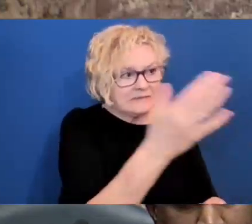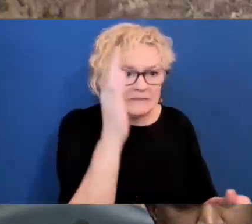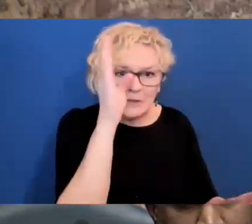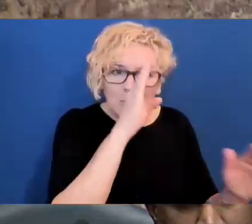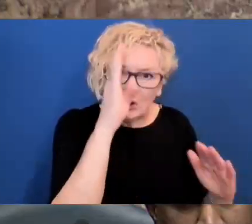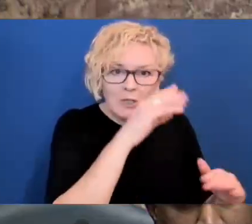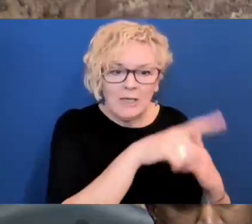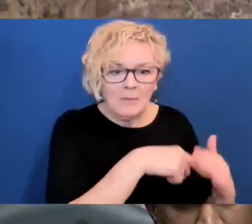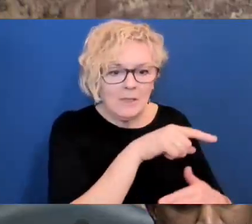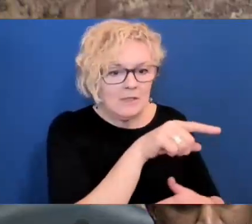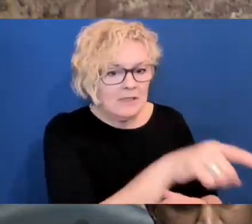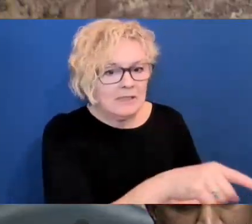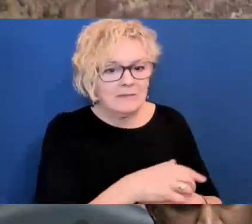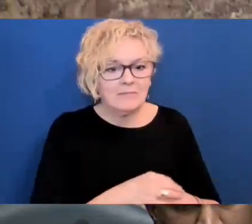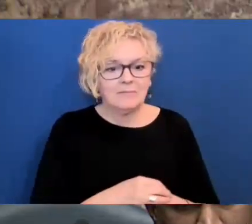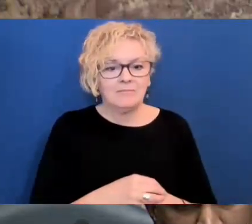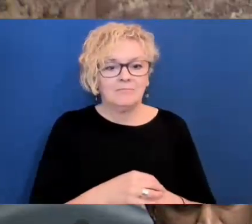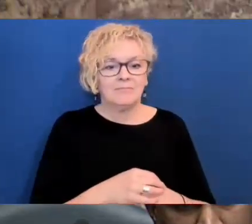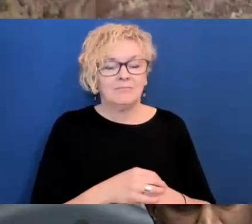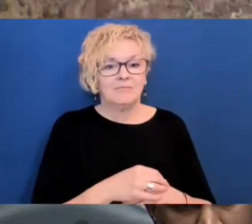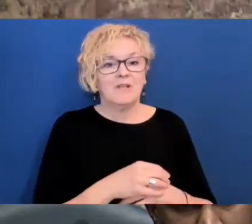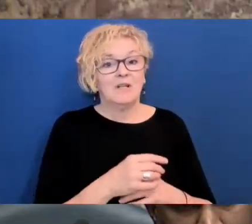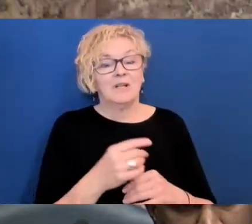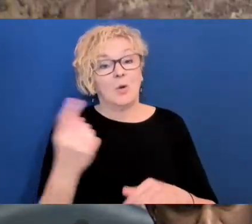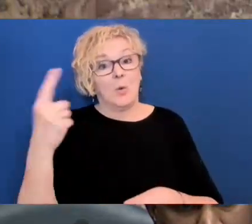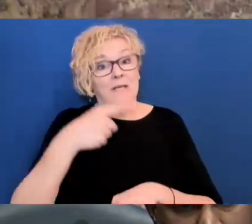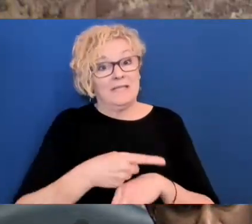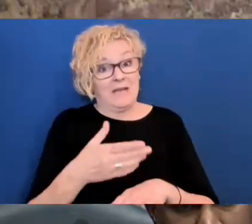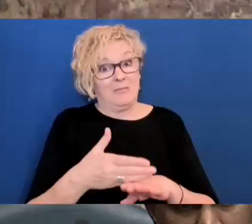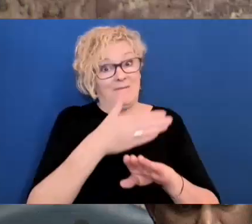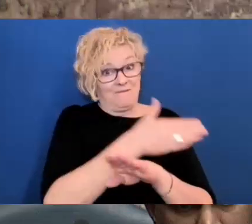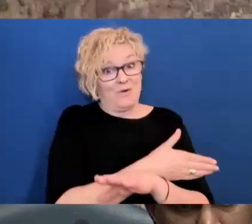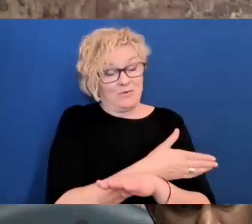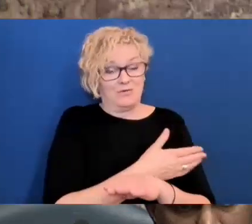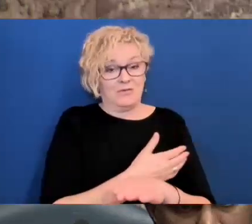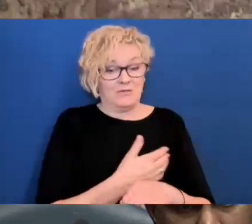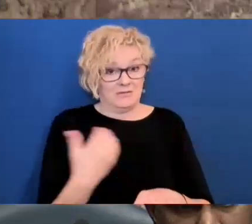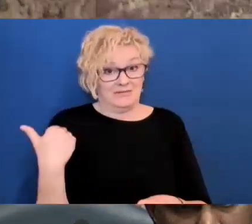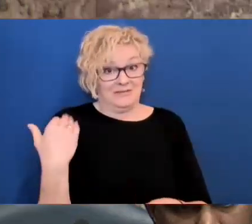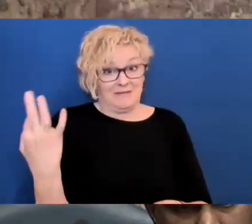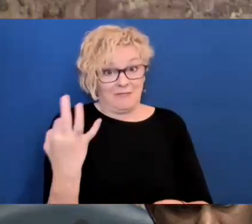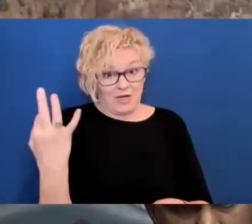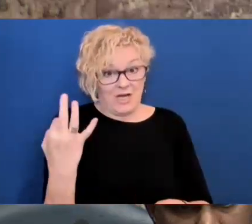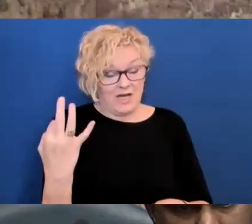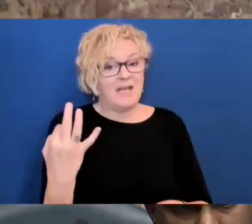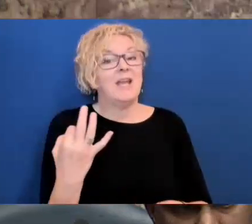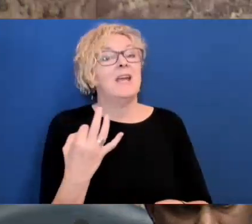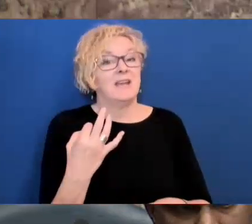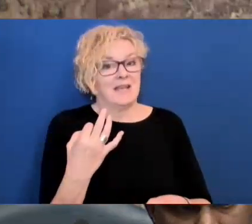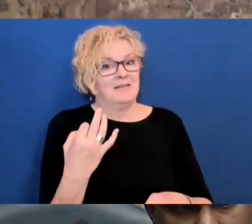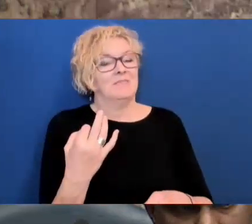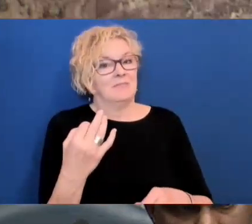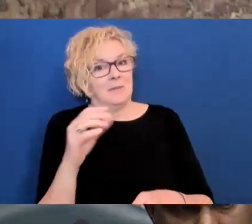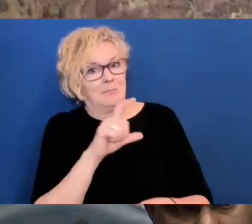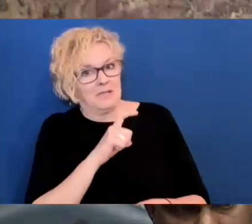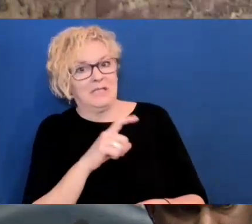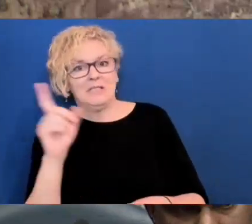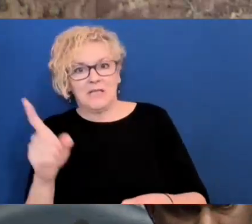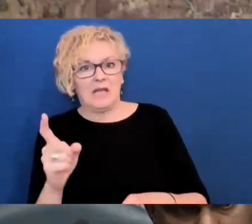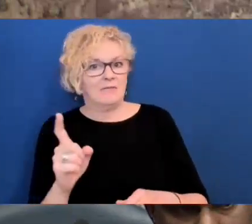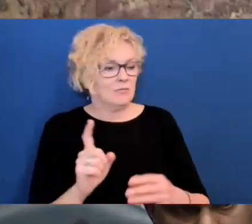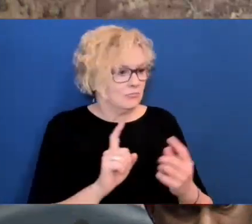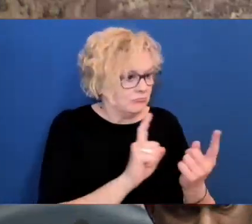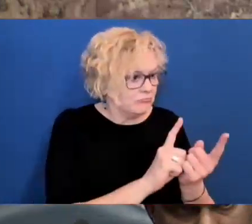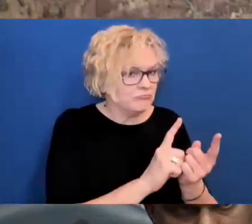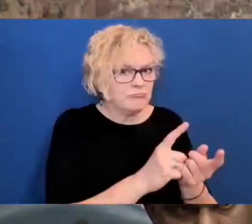that the man had a care team, we know the result. The system failed, and